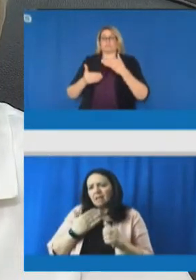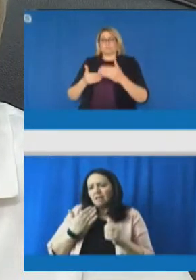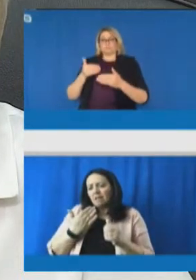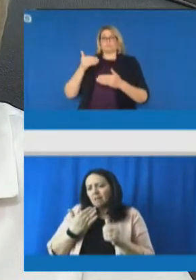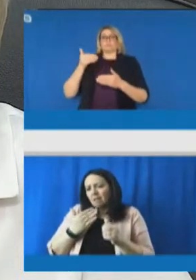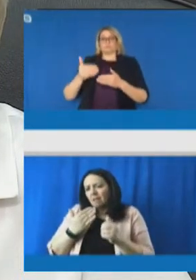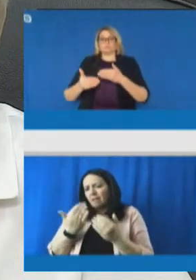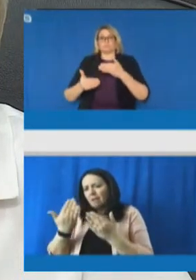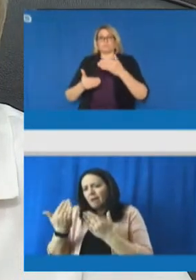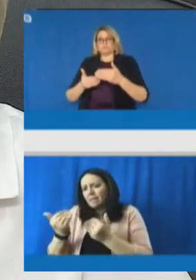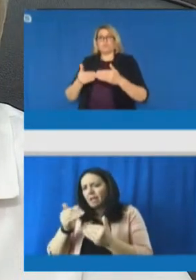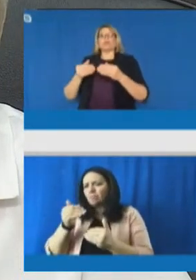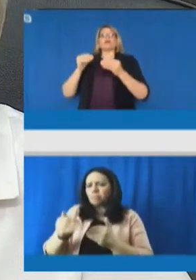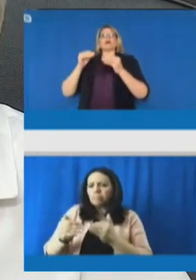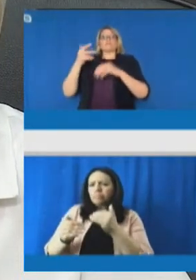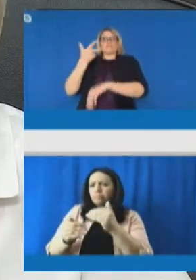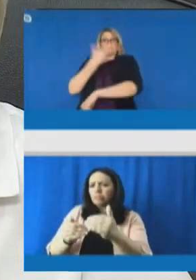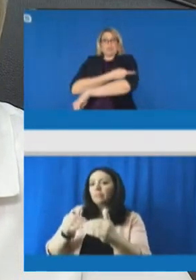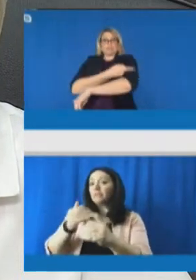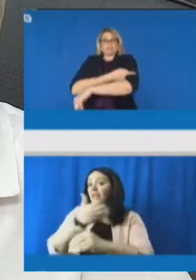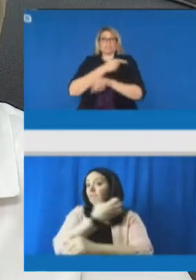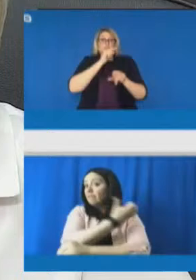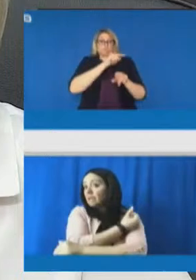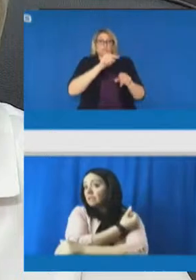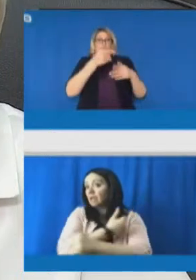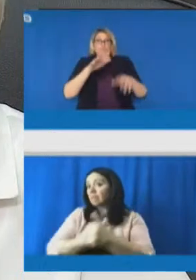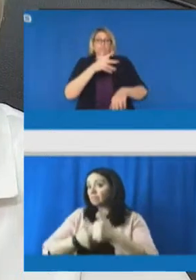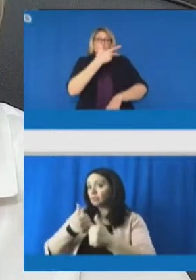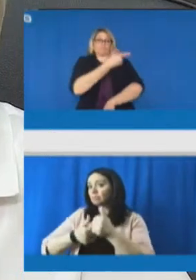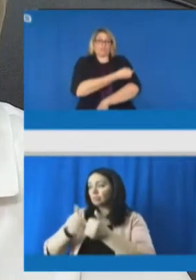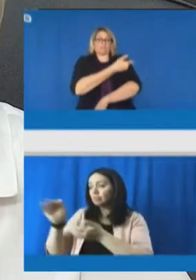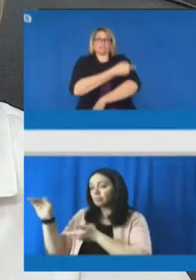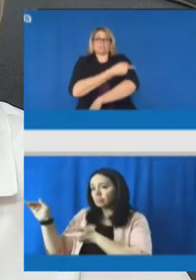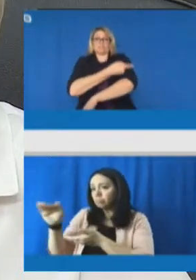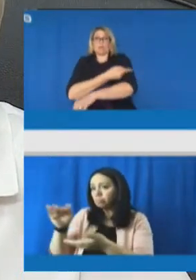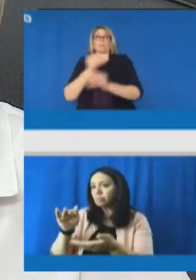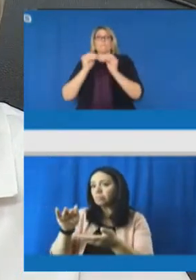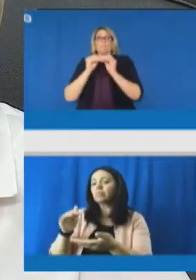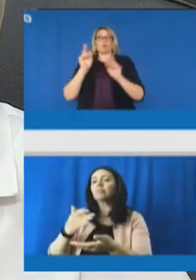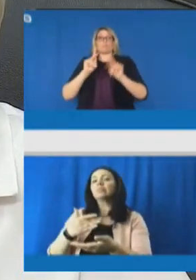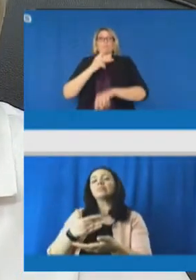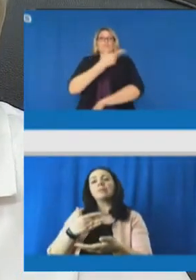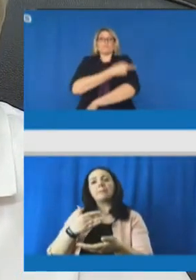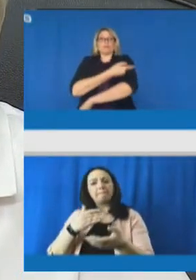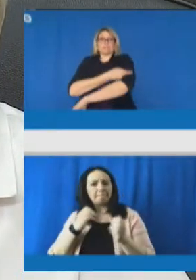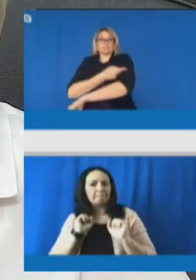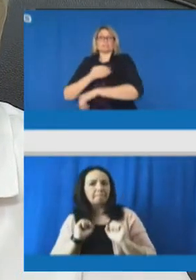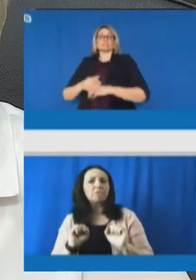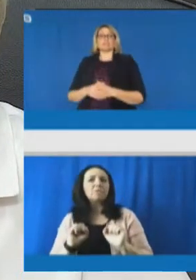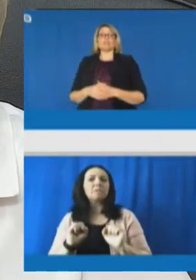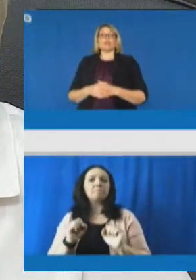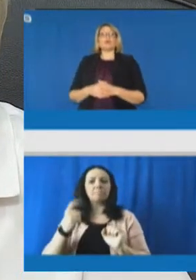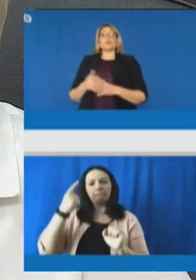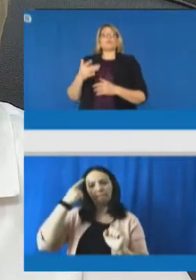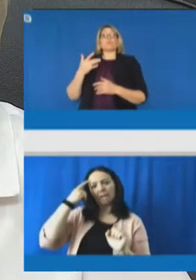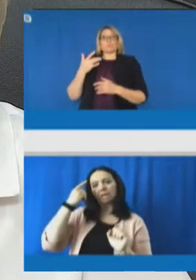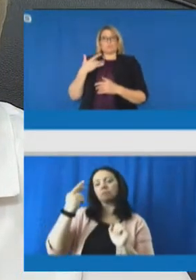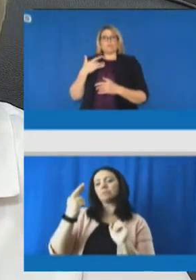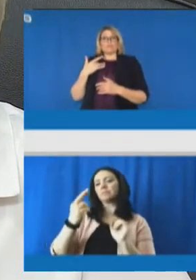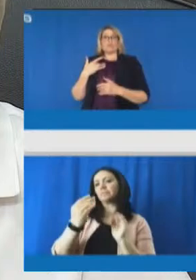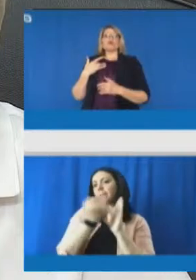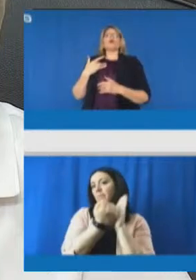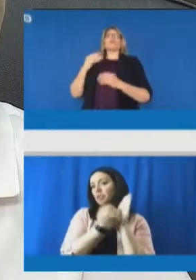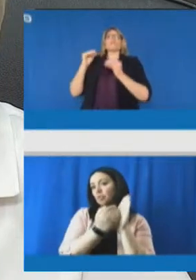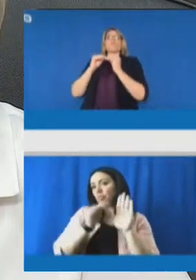arrangements, but I think that we'll have to continue to stay updated on those things, and